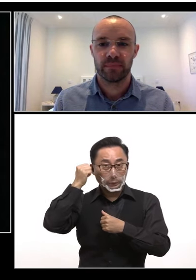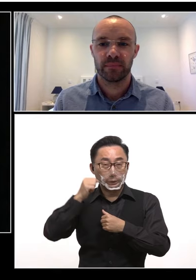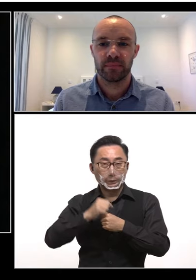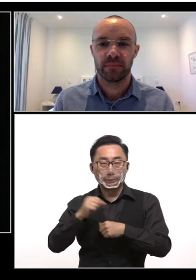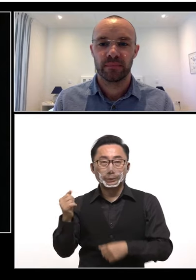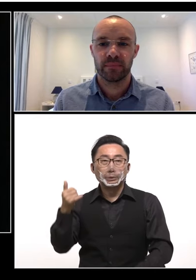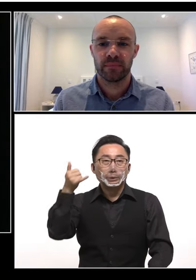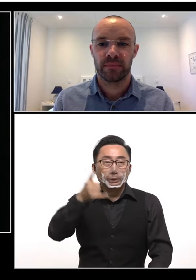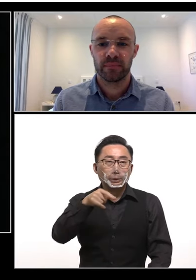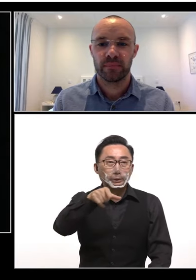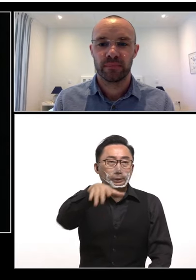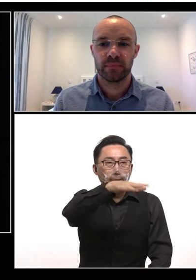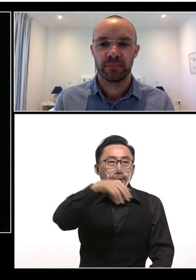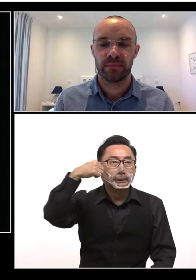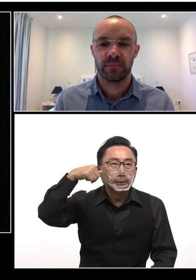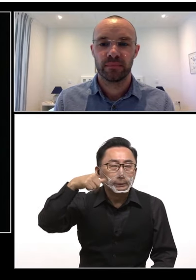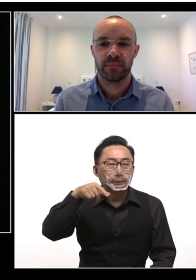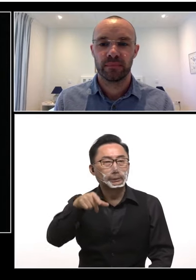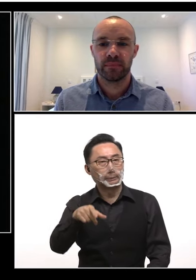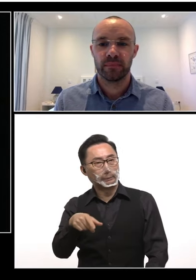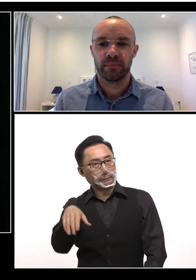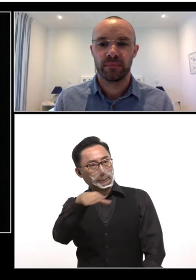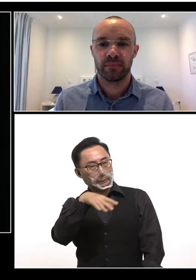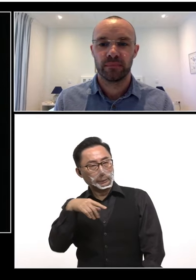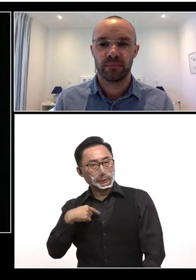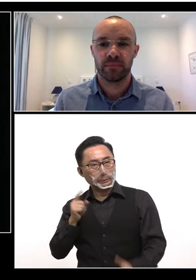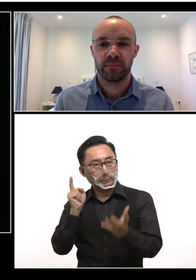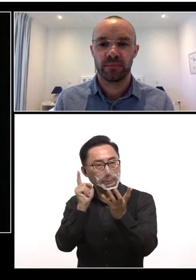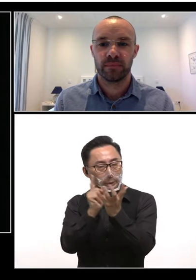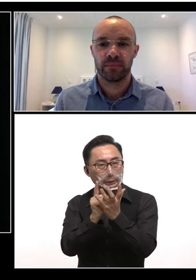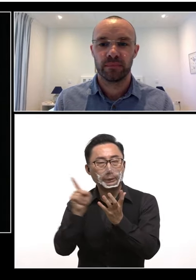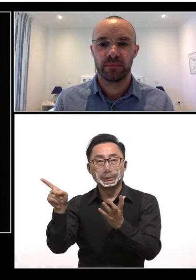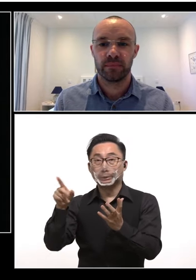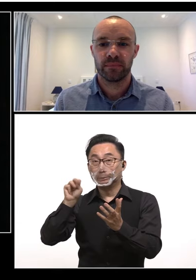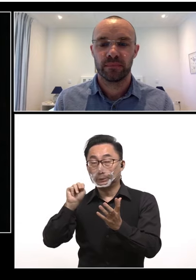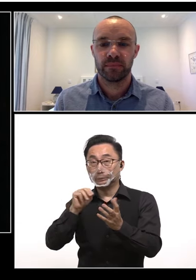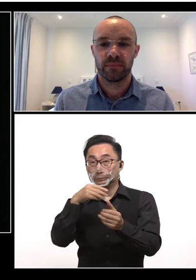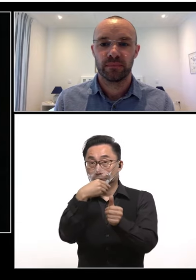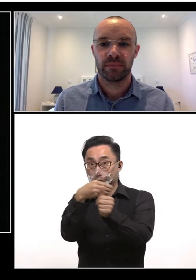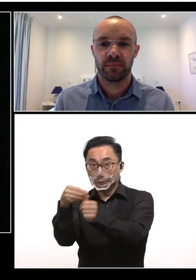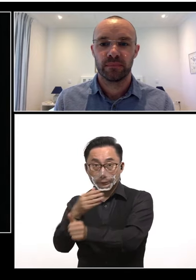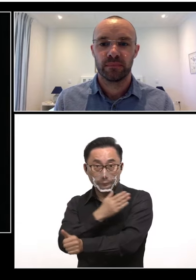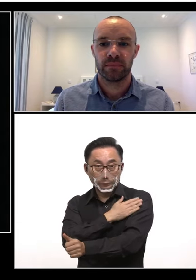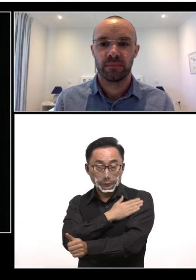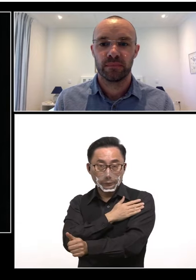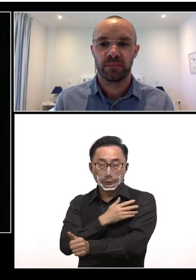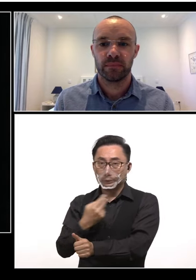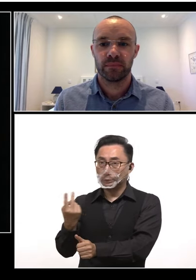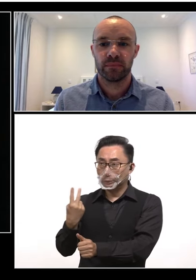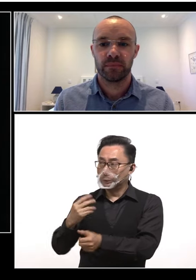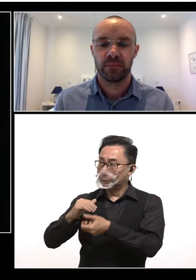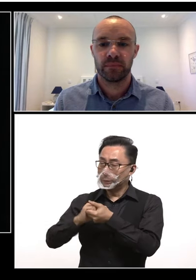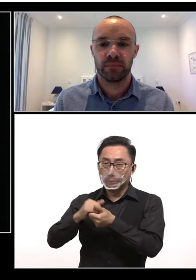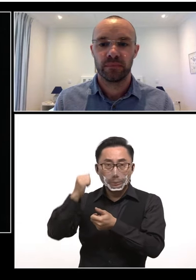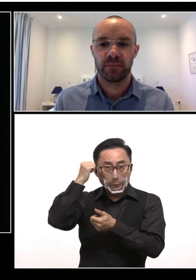really brave thing and just did this workshop, you know. And I think it was a real challenge for both of us because I wanted to